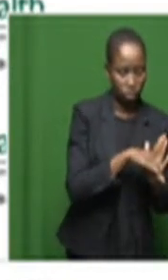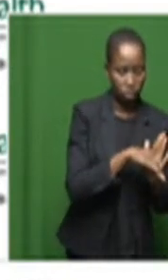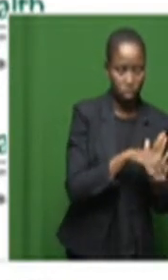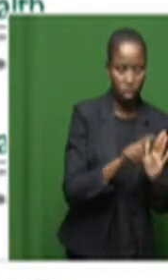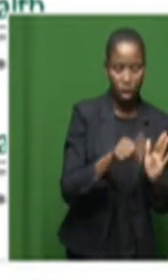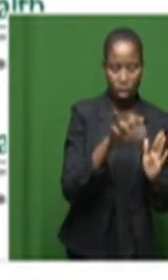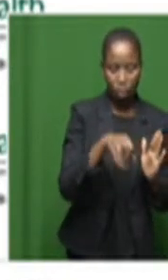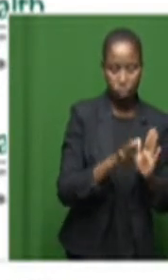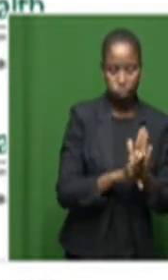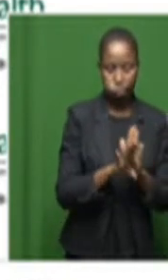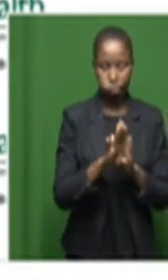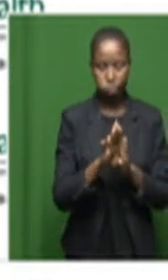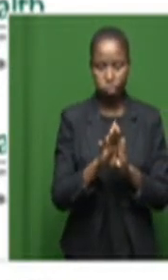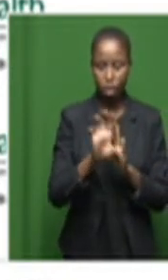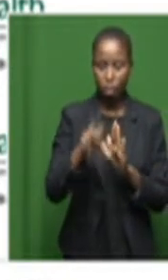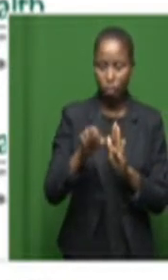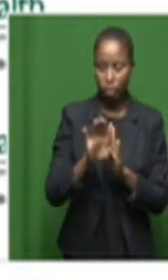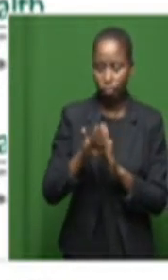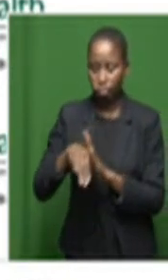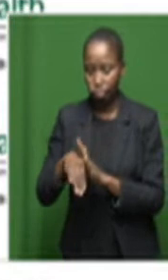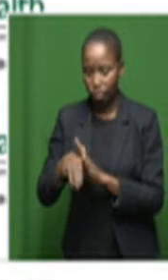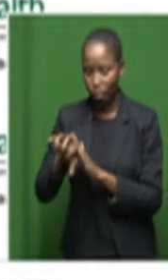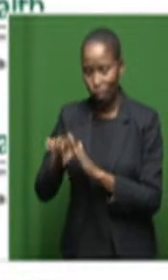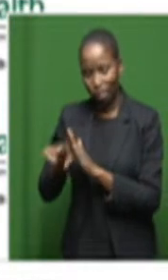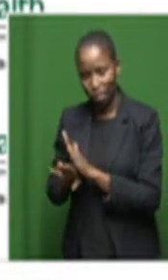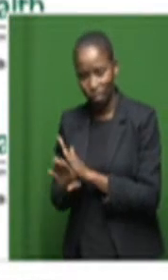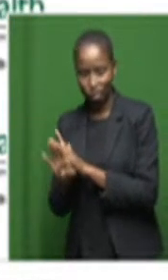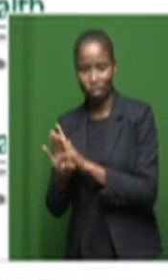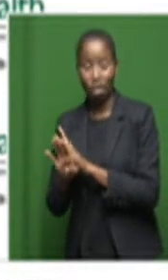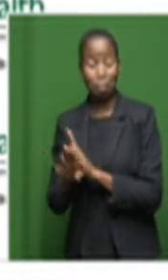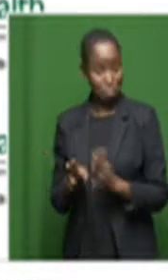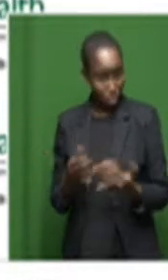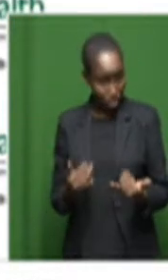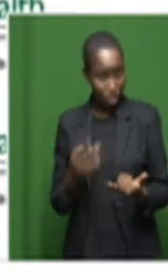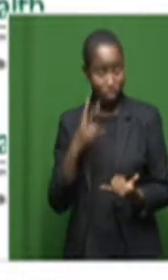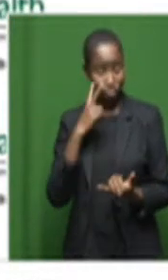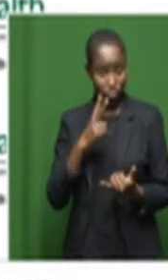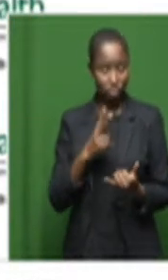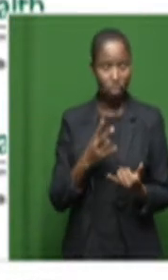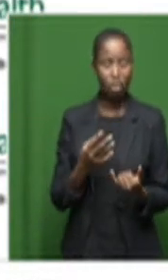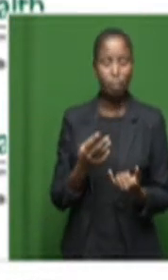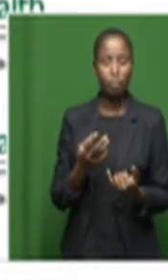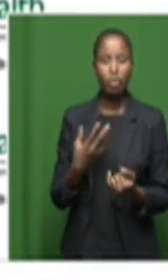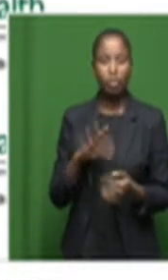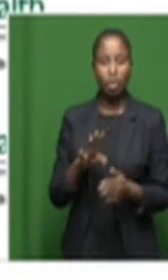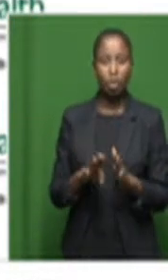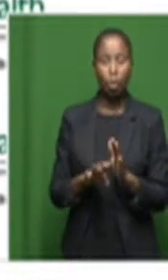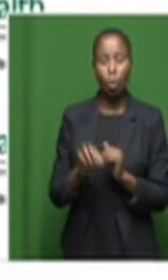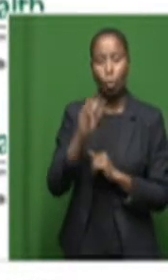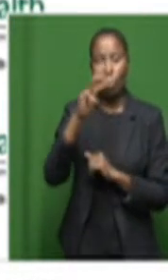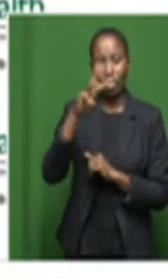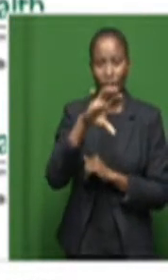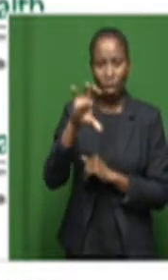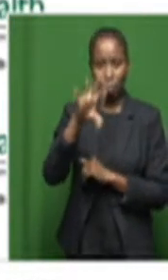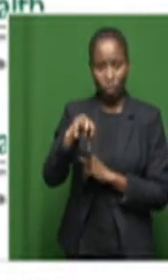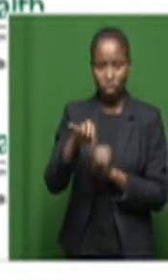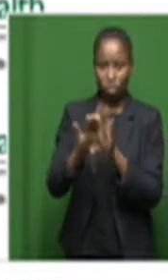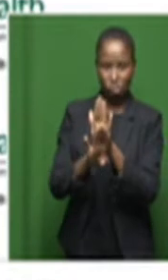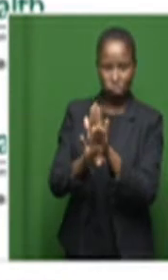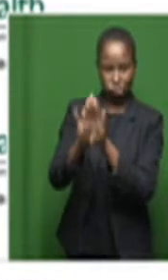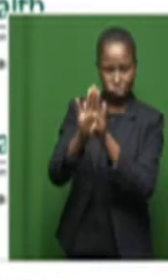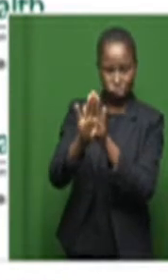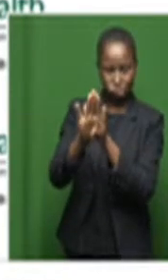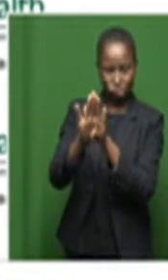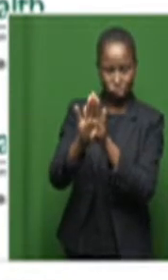province takes over. And in this case, the relay race has been picked up by the Western Cape, which is